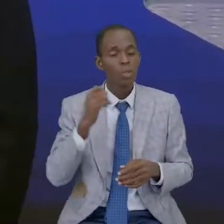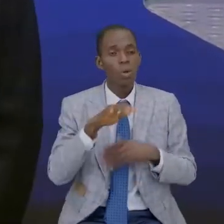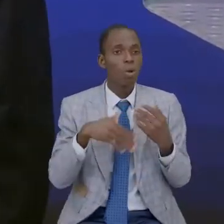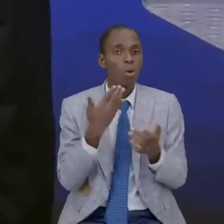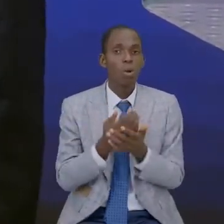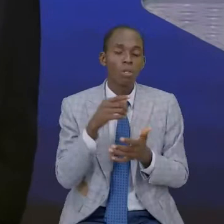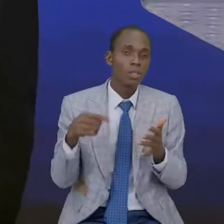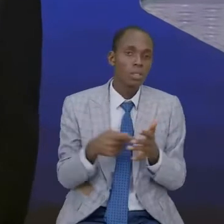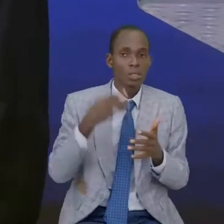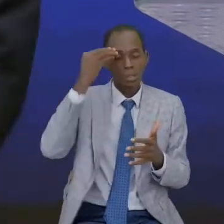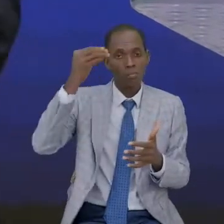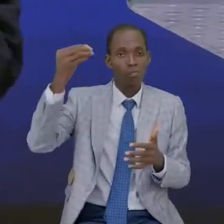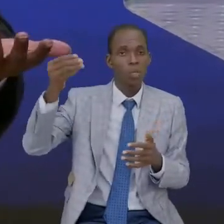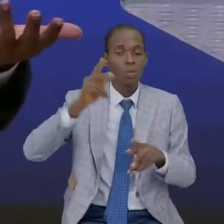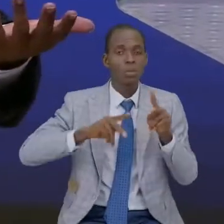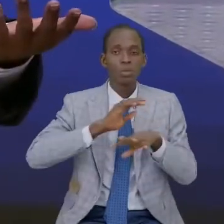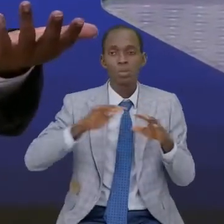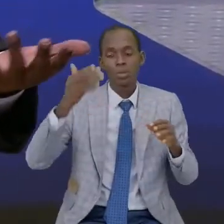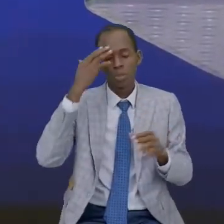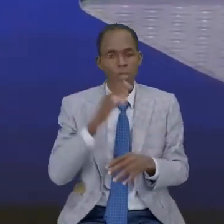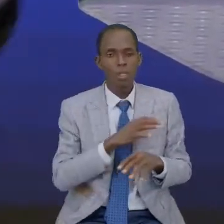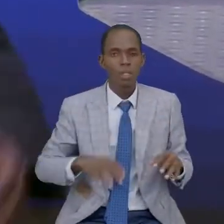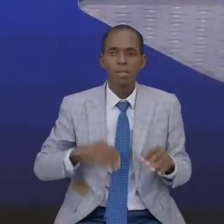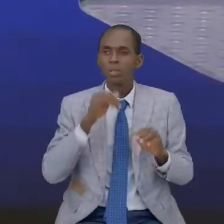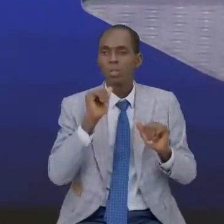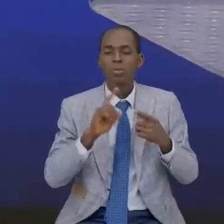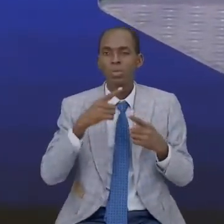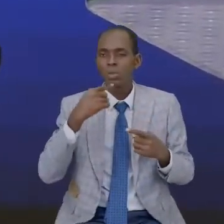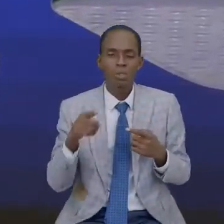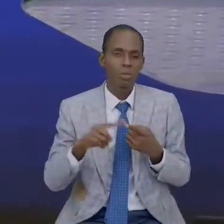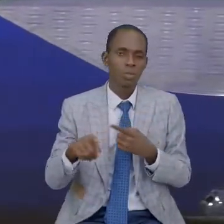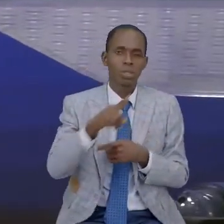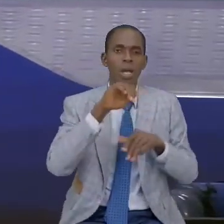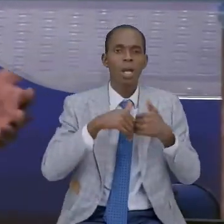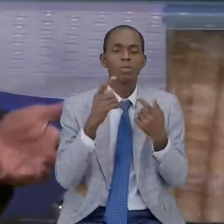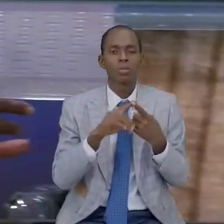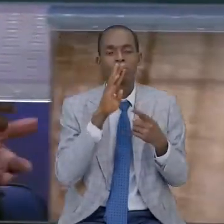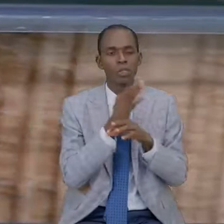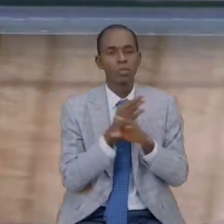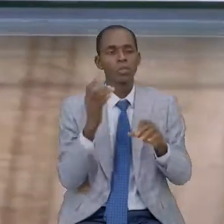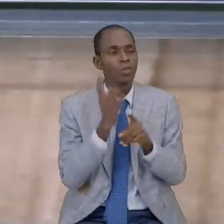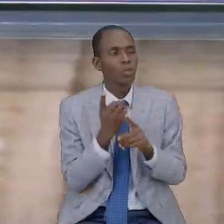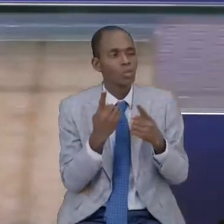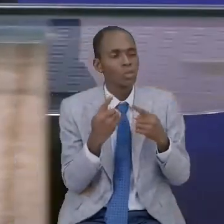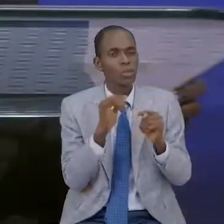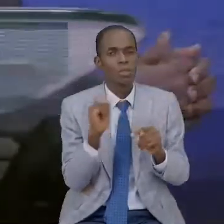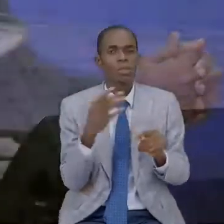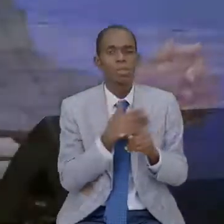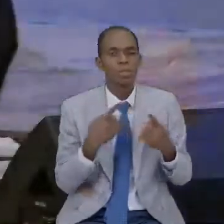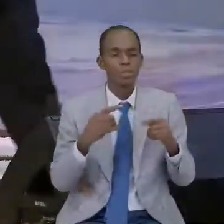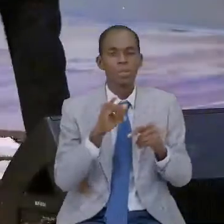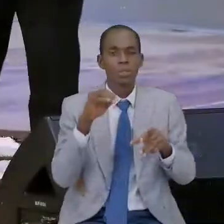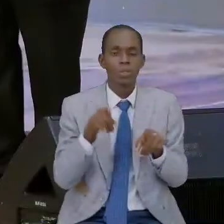those philosophers did not know Christ. They couldn't tell them how they will be free. They were just trying and trying and trying. And